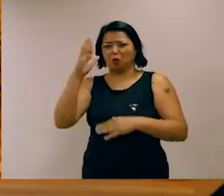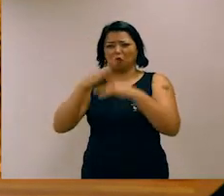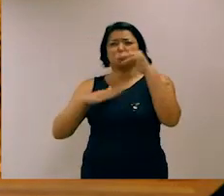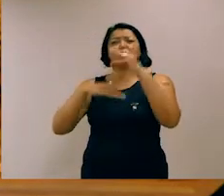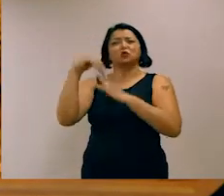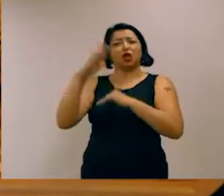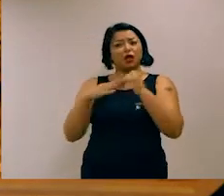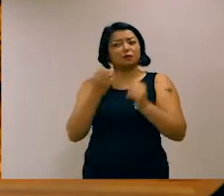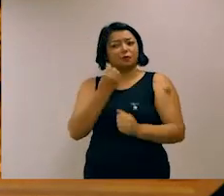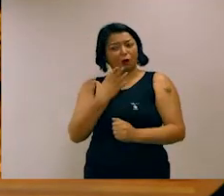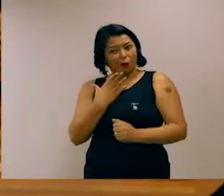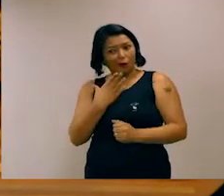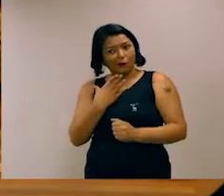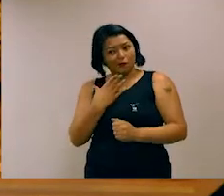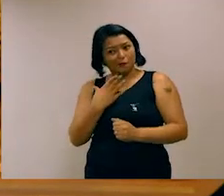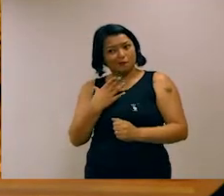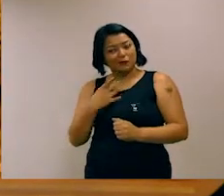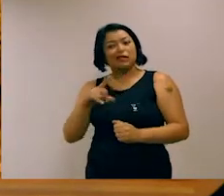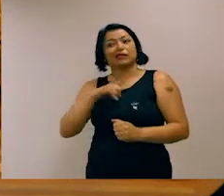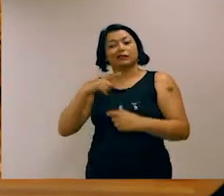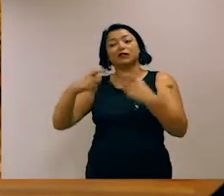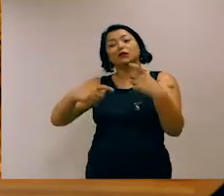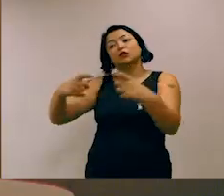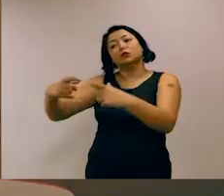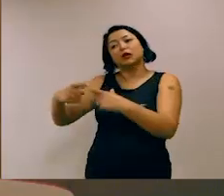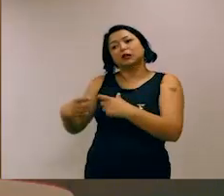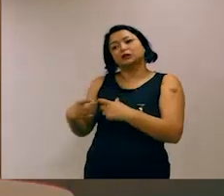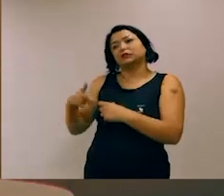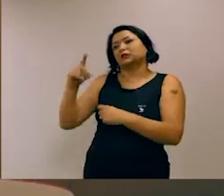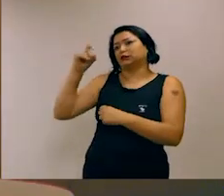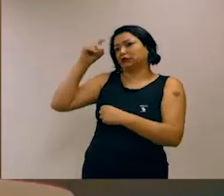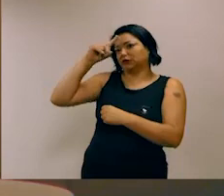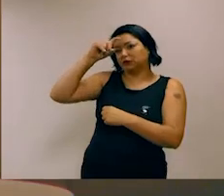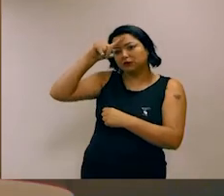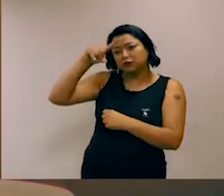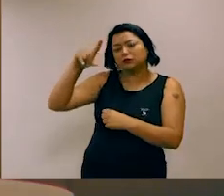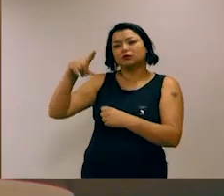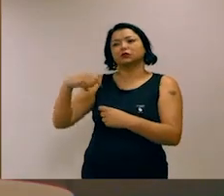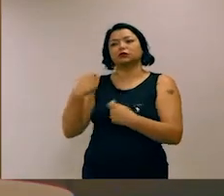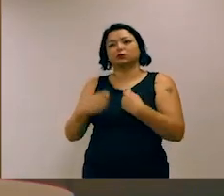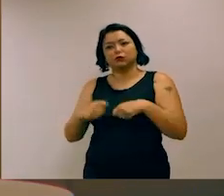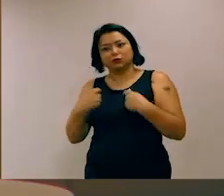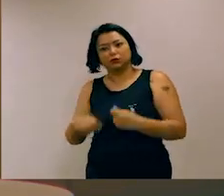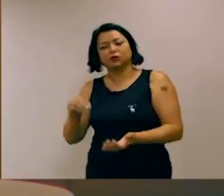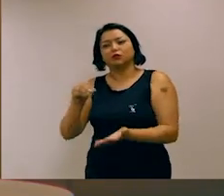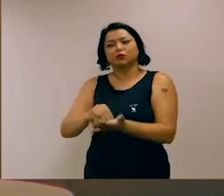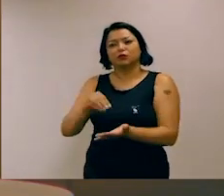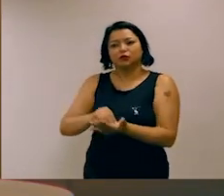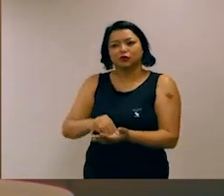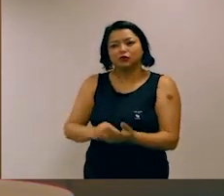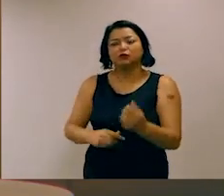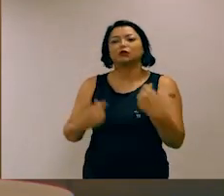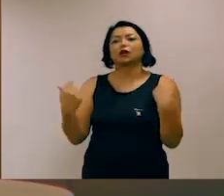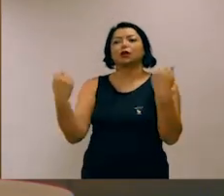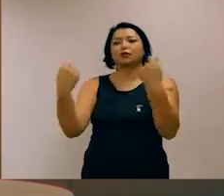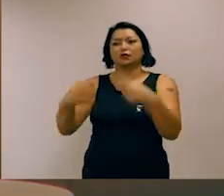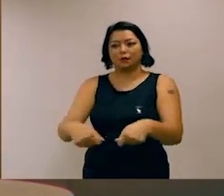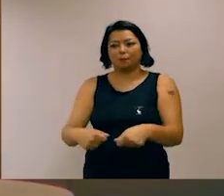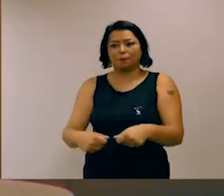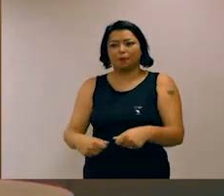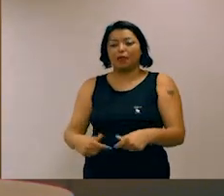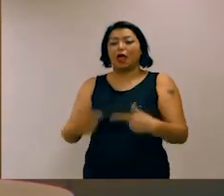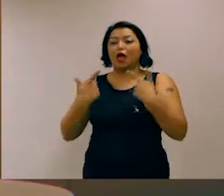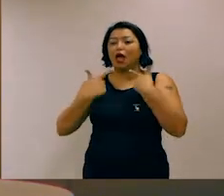not widespread enough. The language of measurement is not there yet. So the first thing that we do